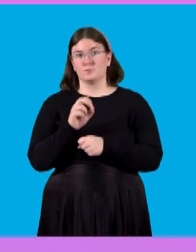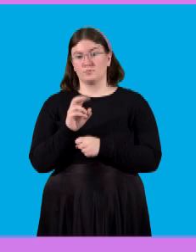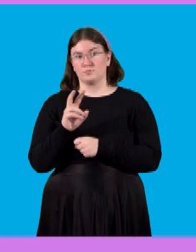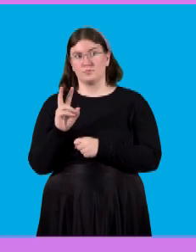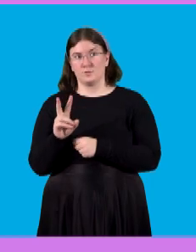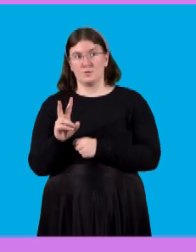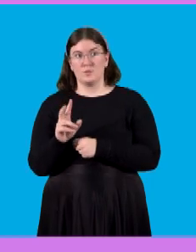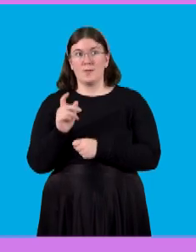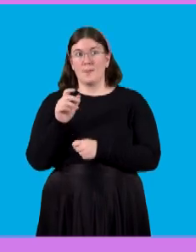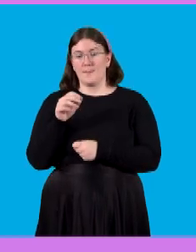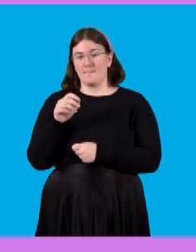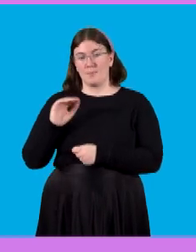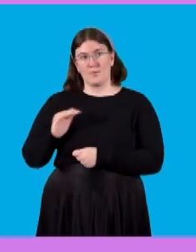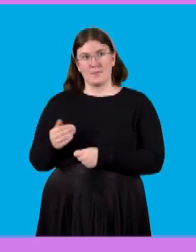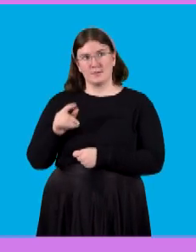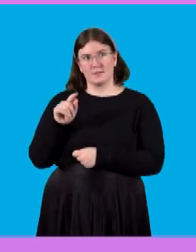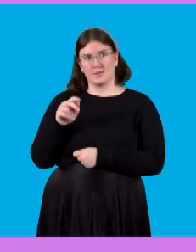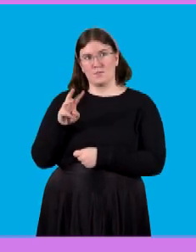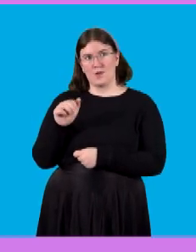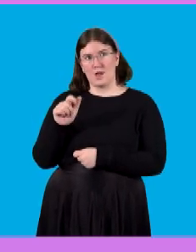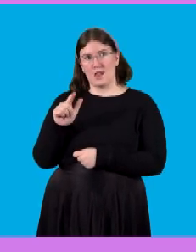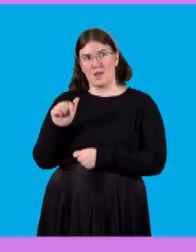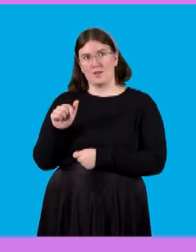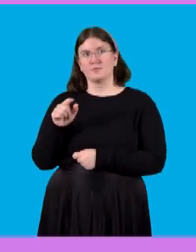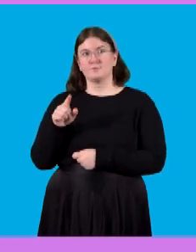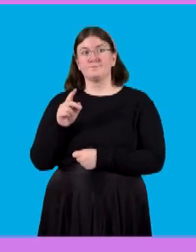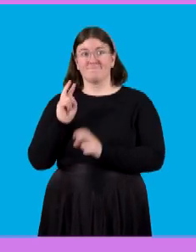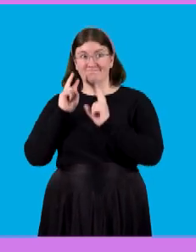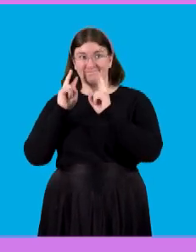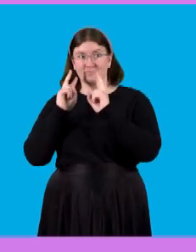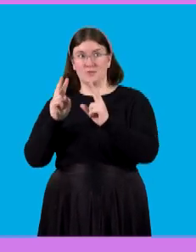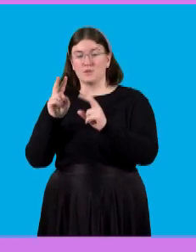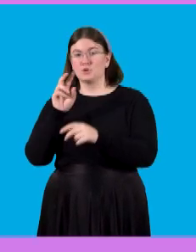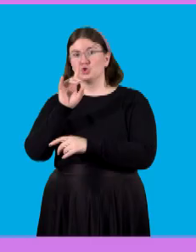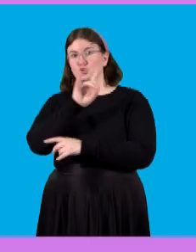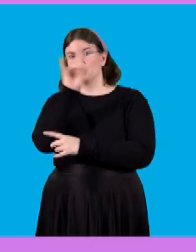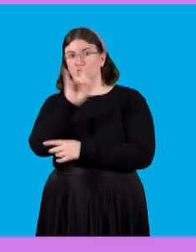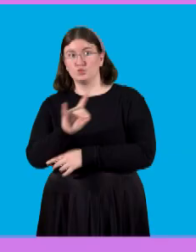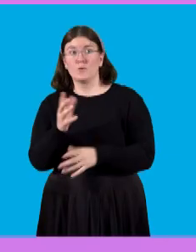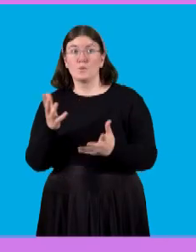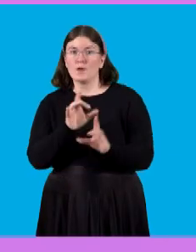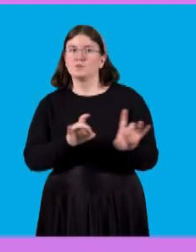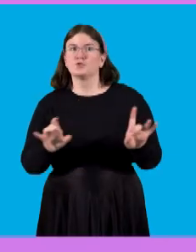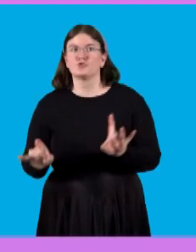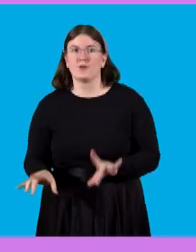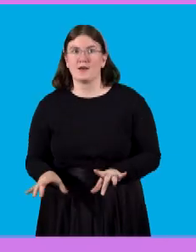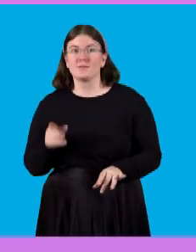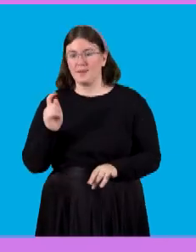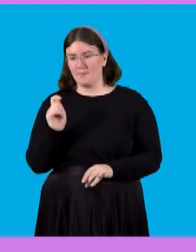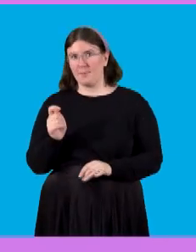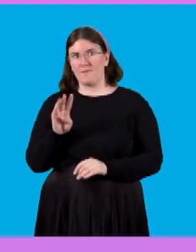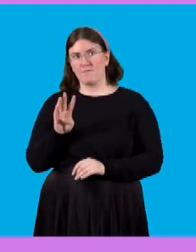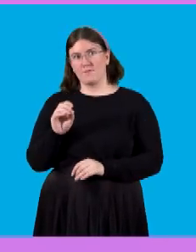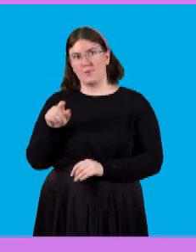2022, Mrs. Twala visited Taronga Zoo in Sydney, Australia. She paid 40.75